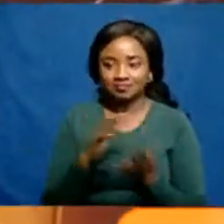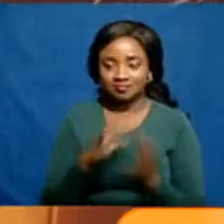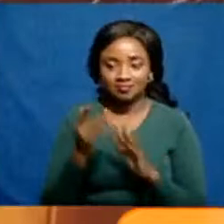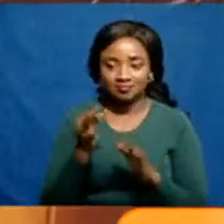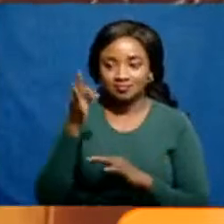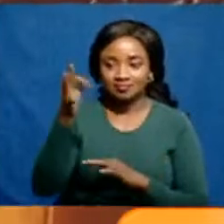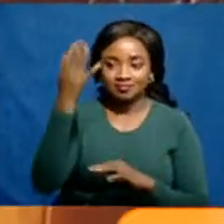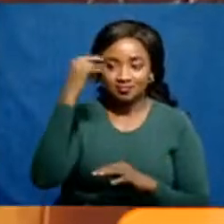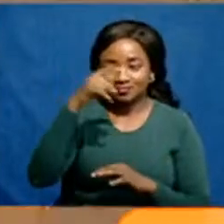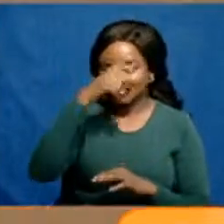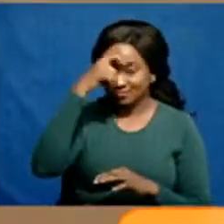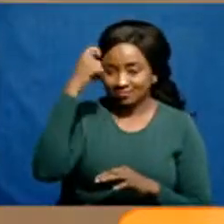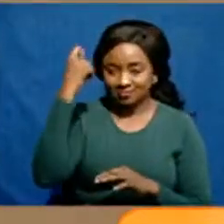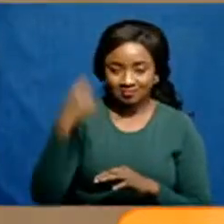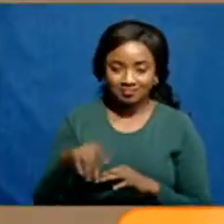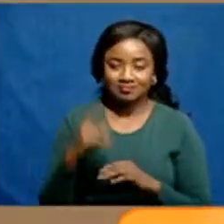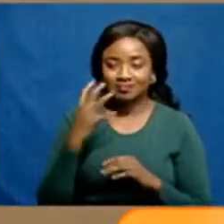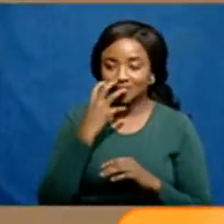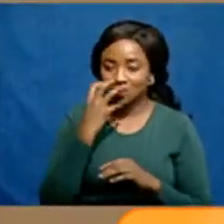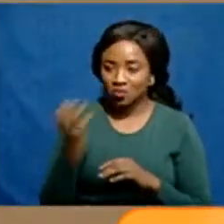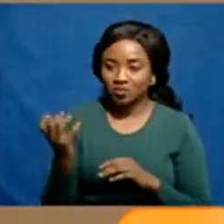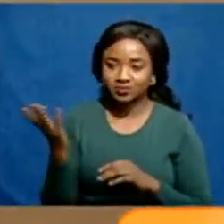many parts of the country.